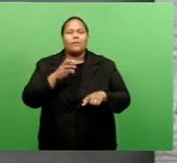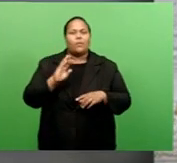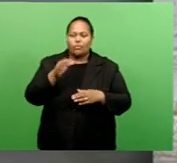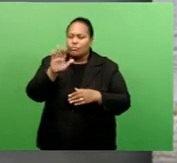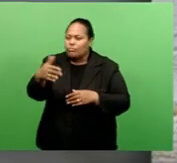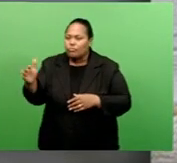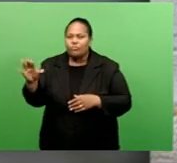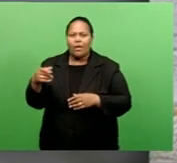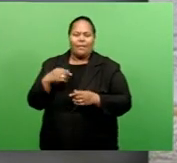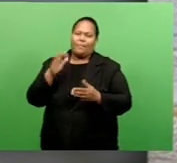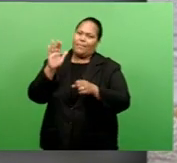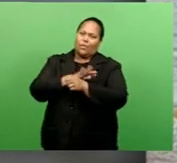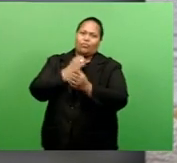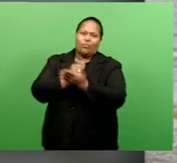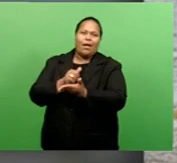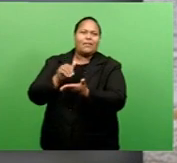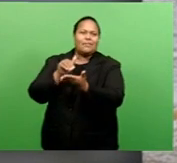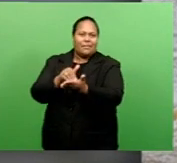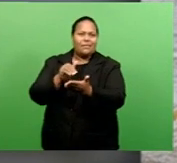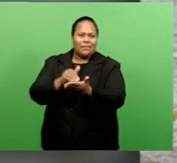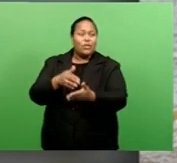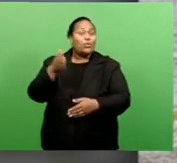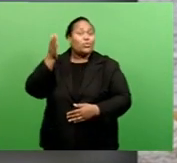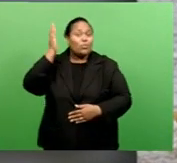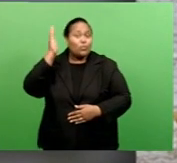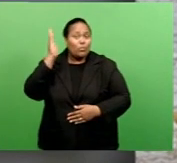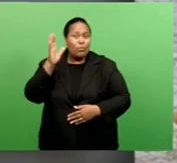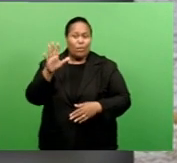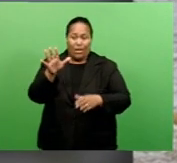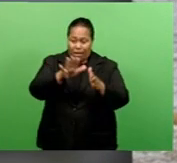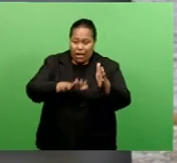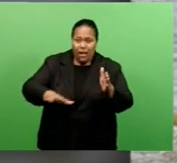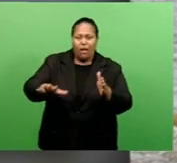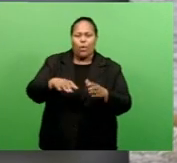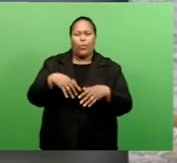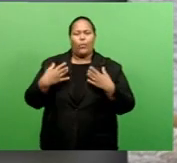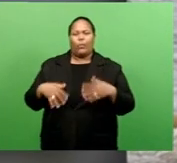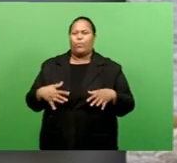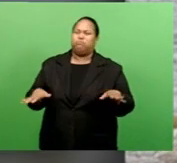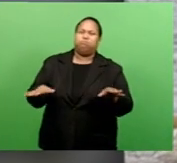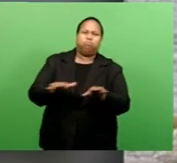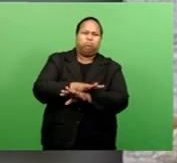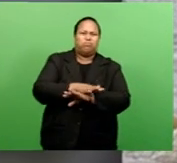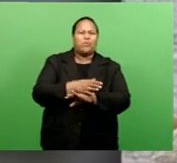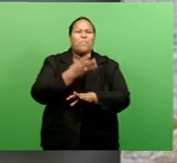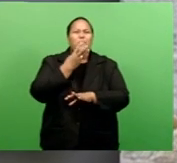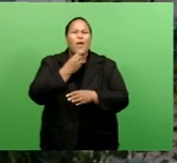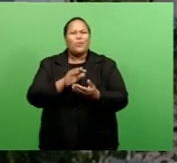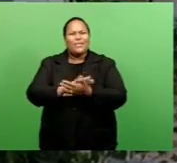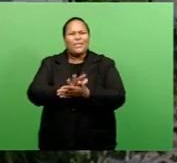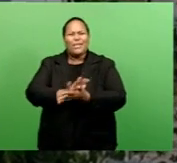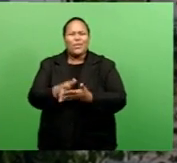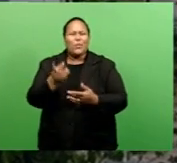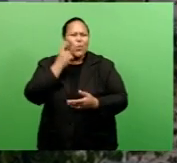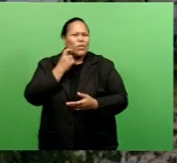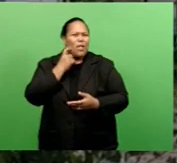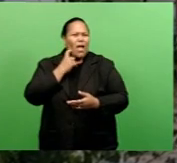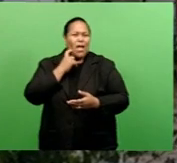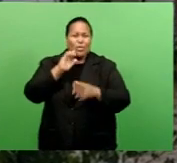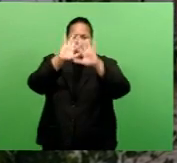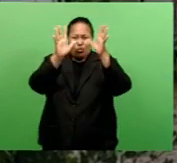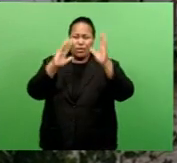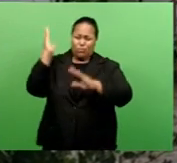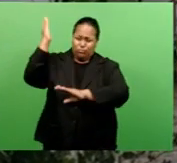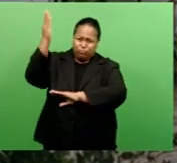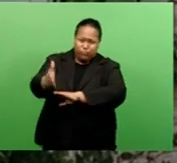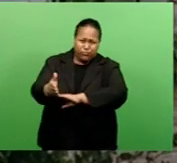School compounds were also seen littered with debris and covered with murky water. There were also fallen trees, broken power lines